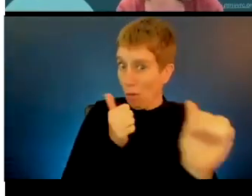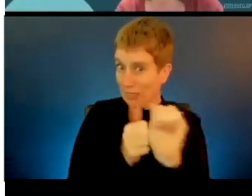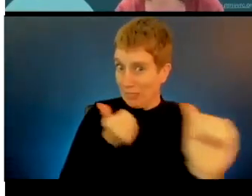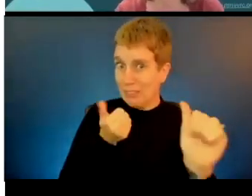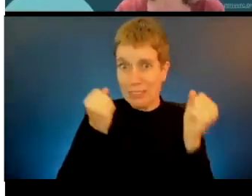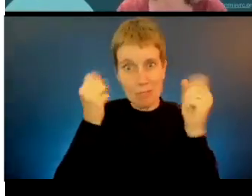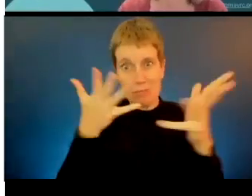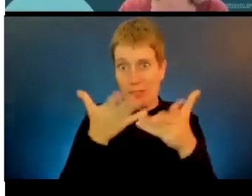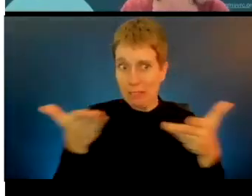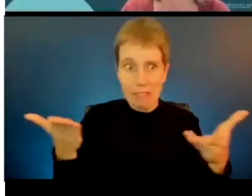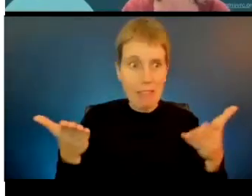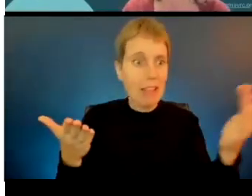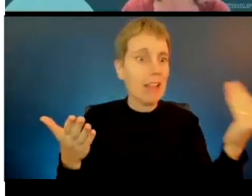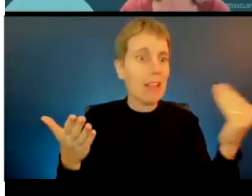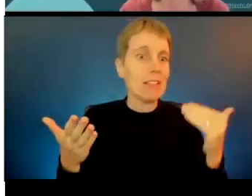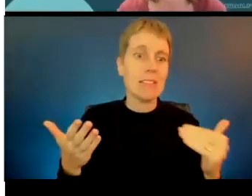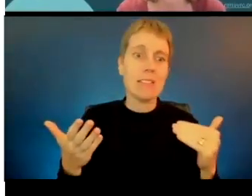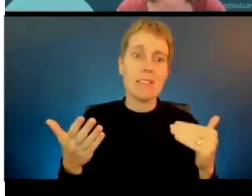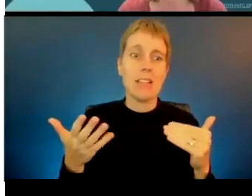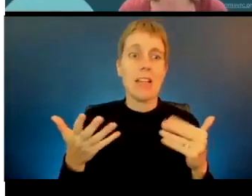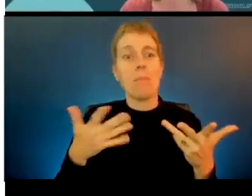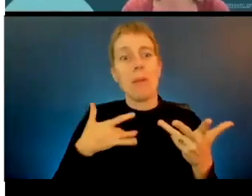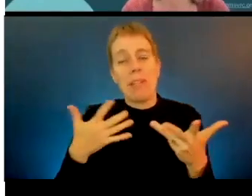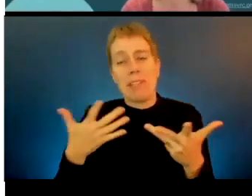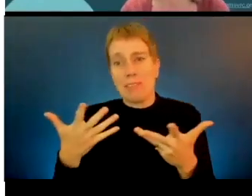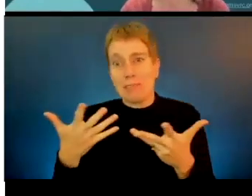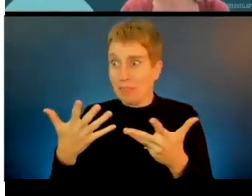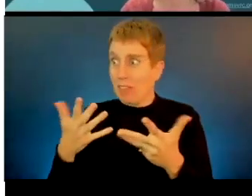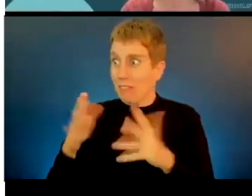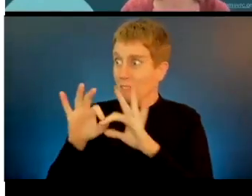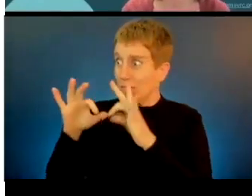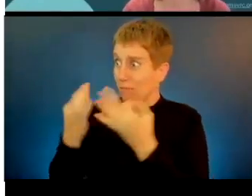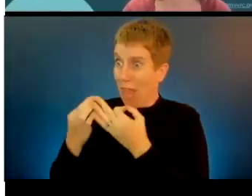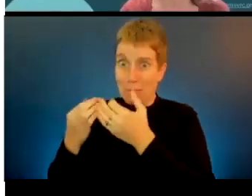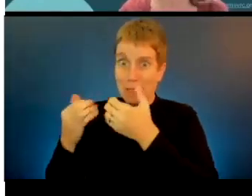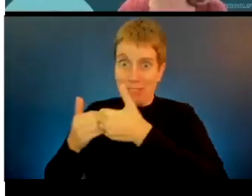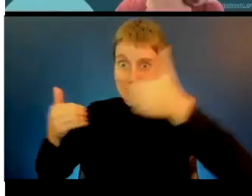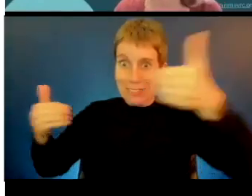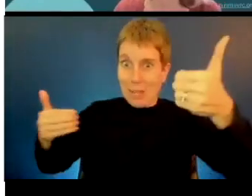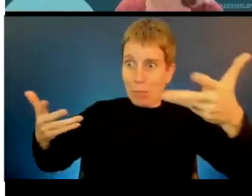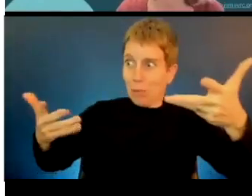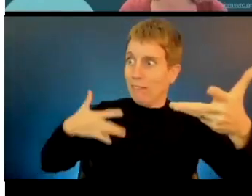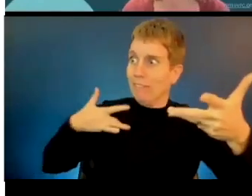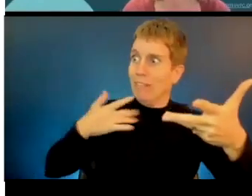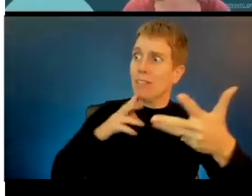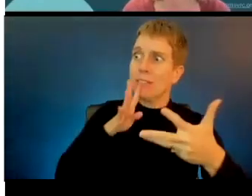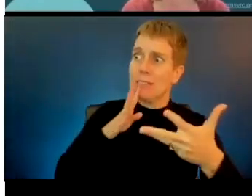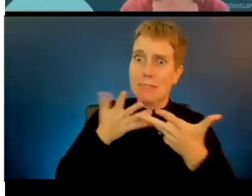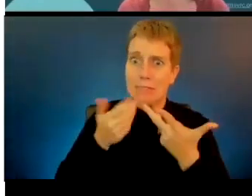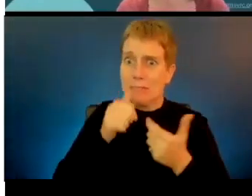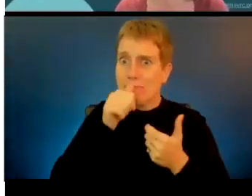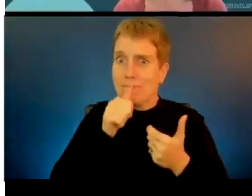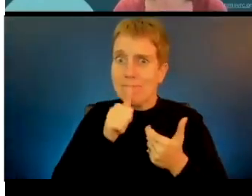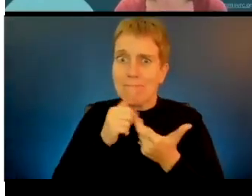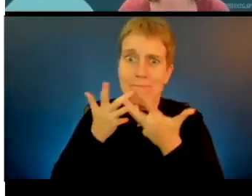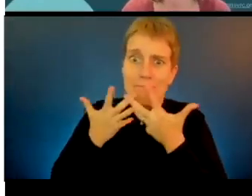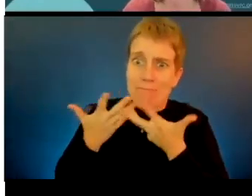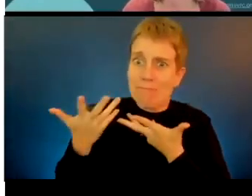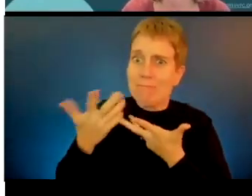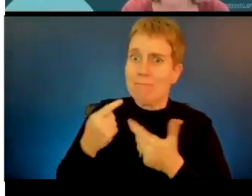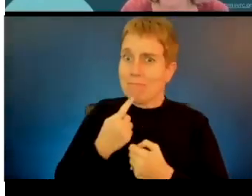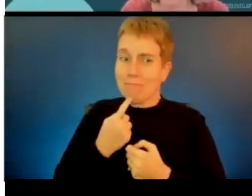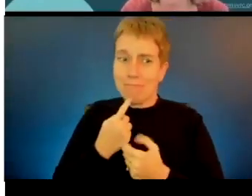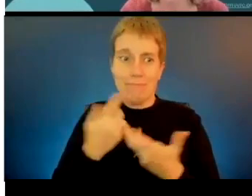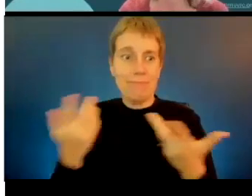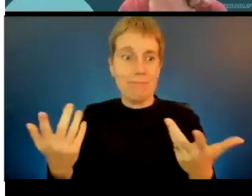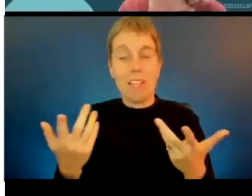they are often transitioning away from home, whether they're going to college or getting married or developing more serious relationships and moving away from their family